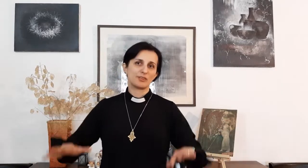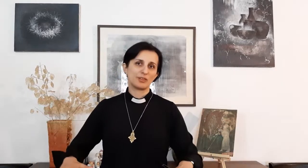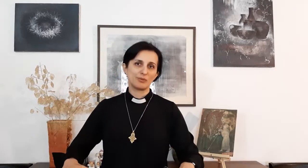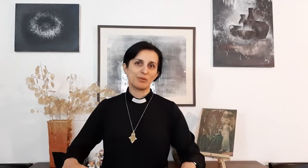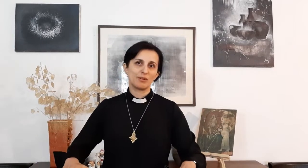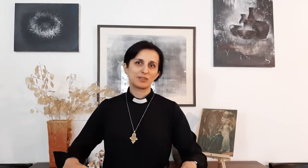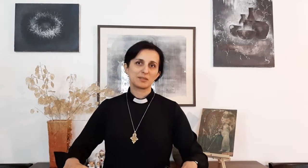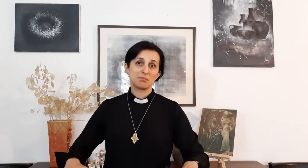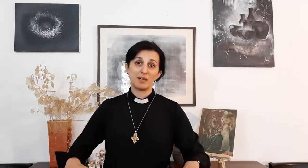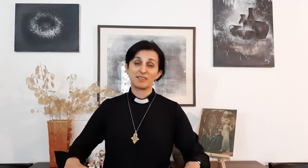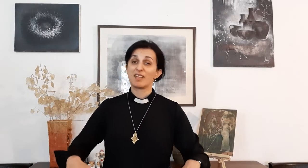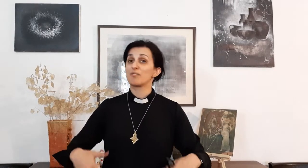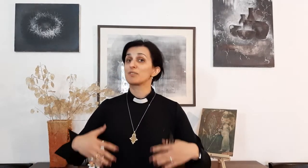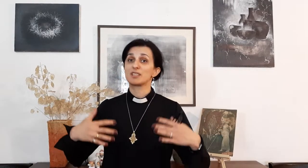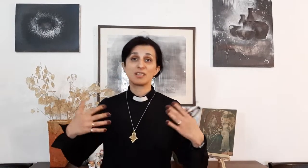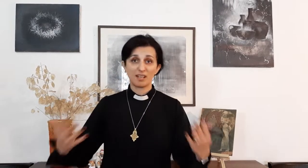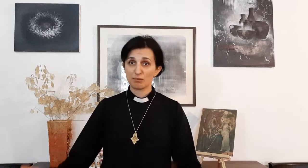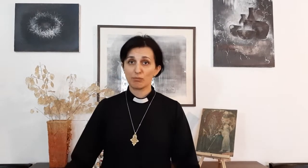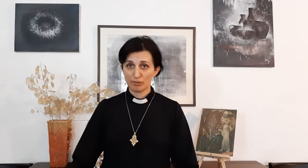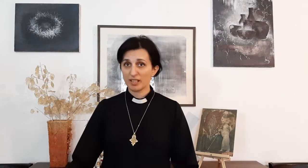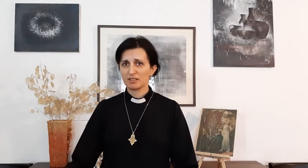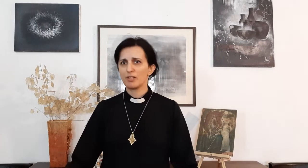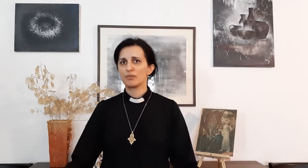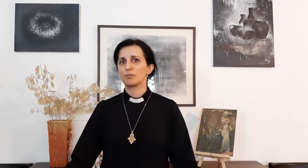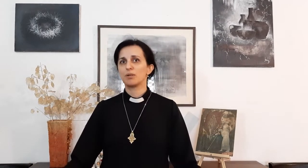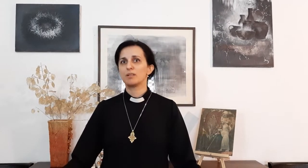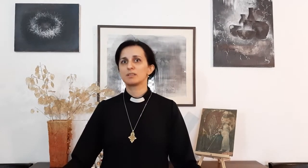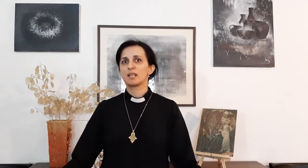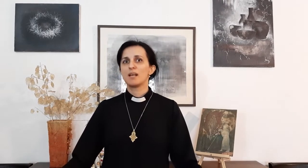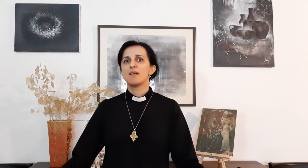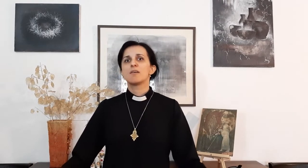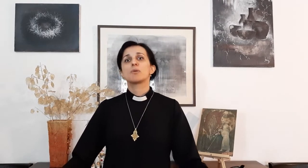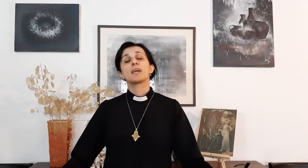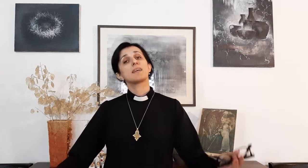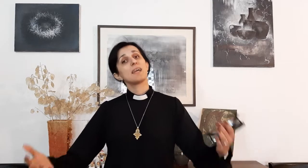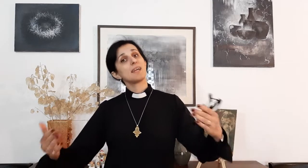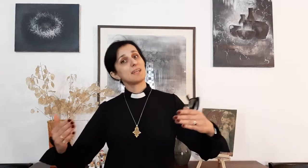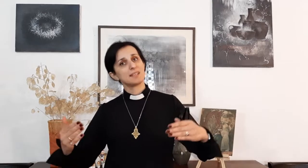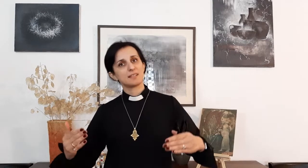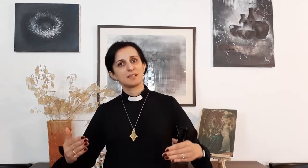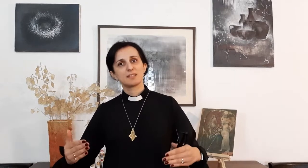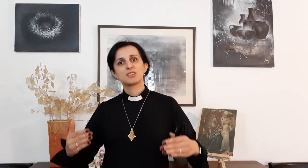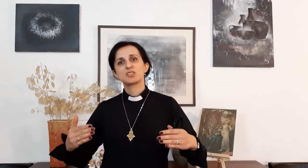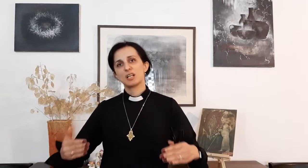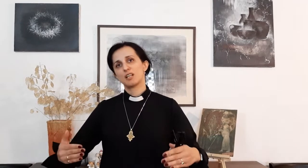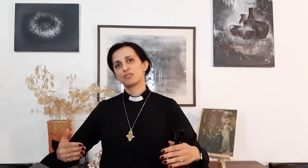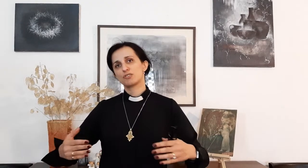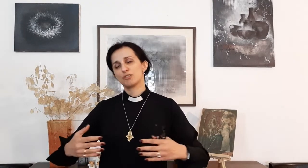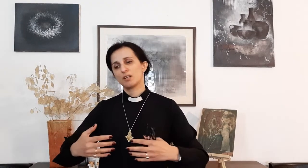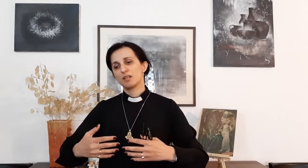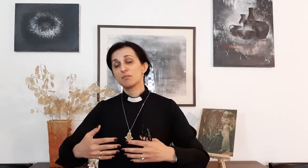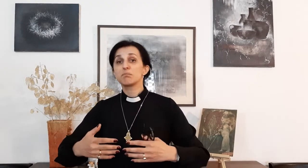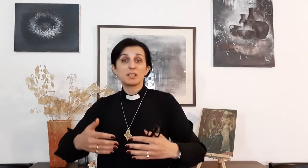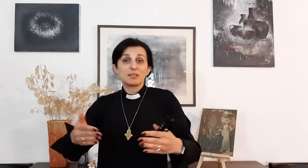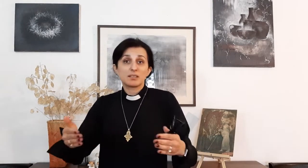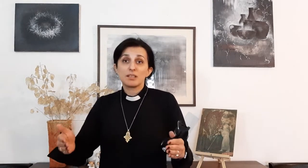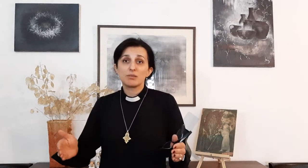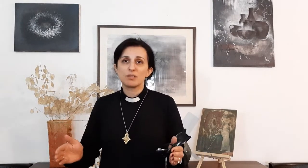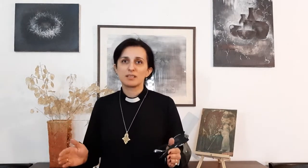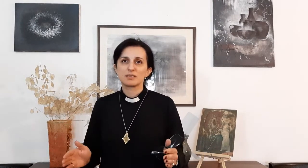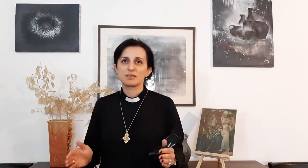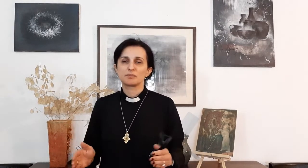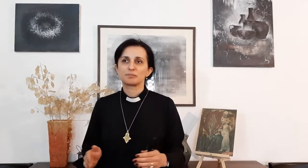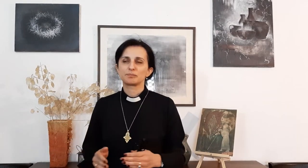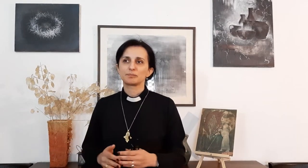down the new walls, but every time we break down the walls, we again start to build